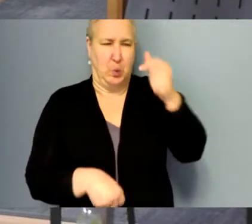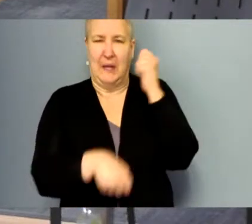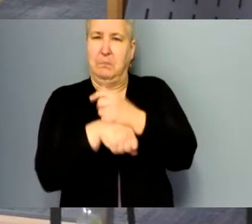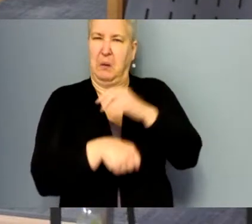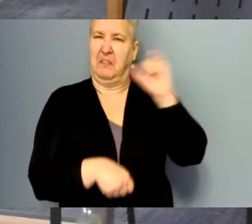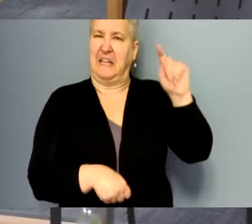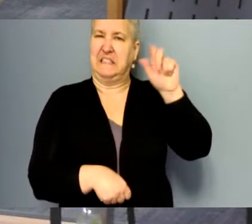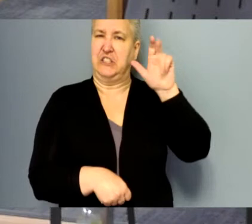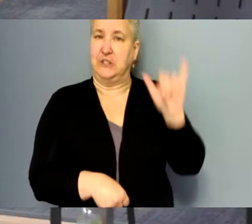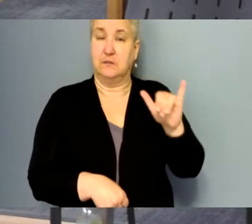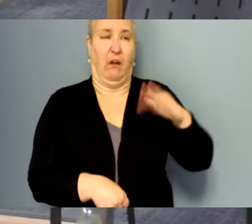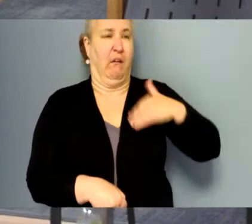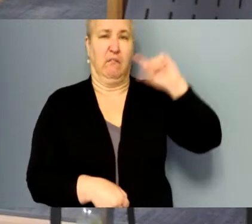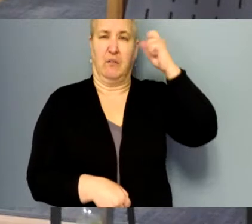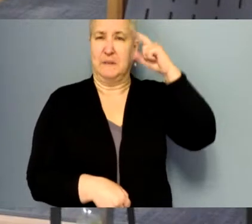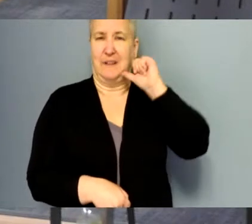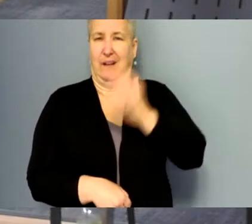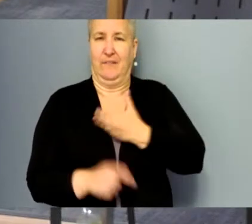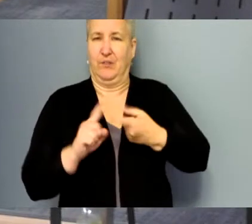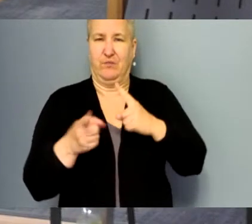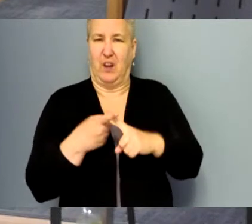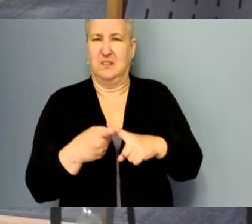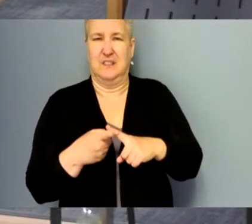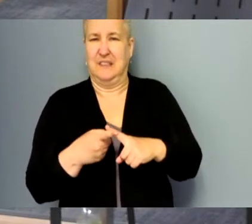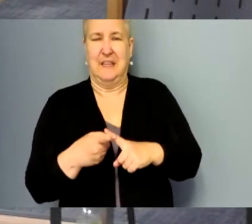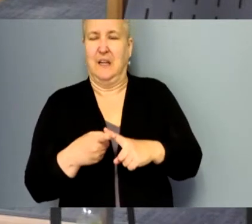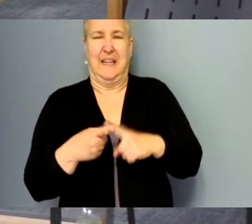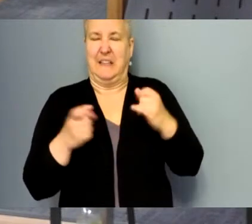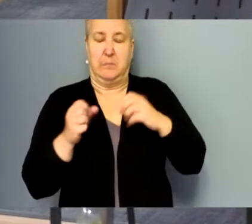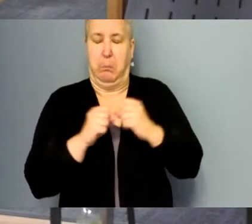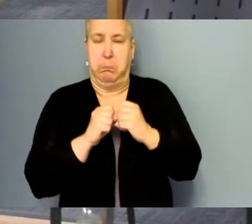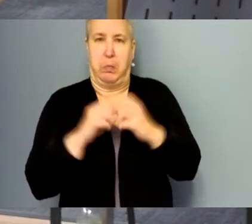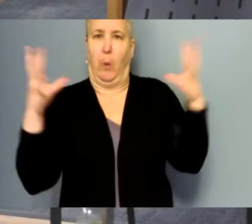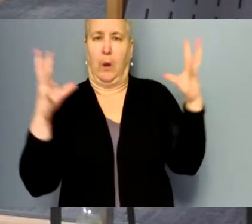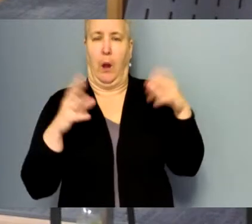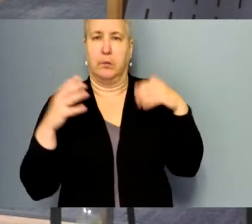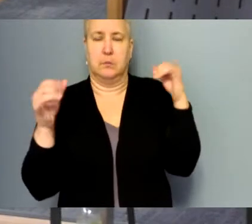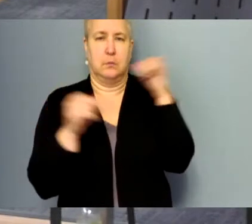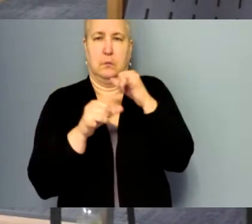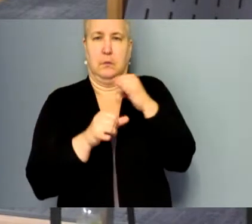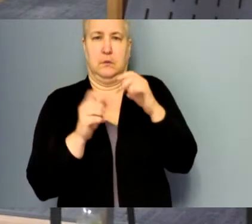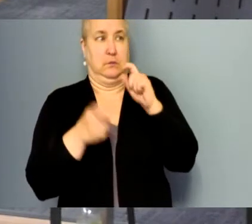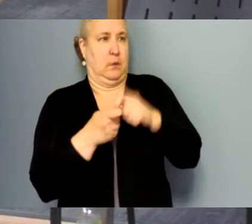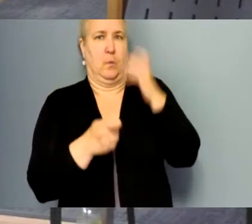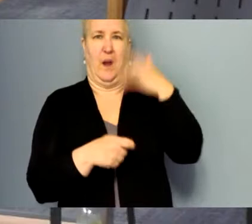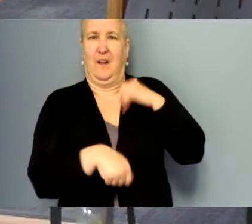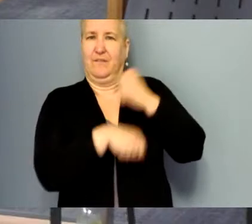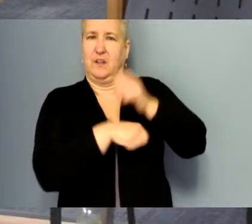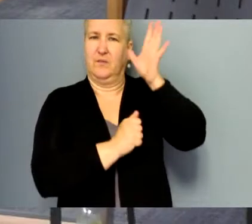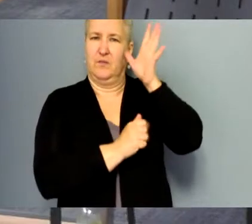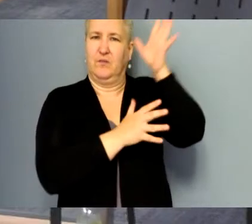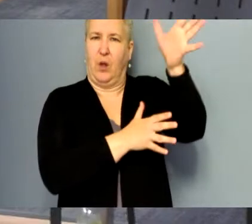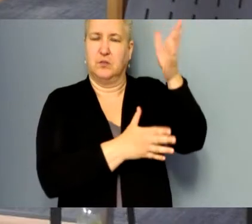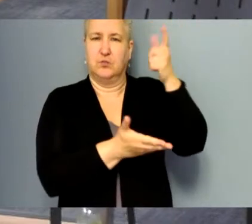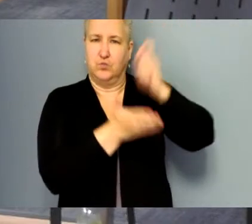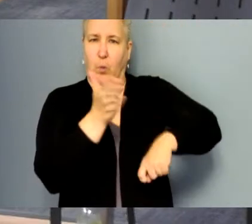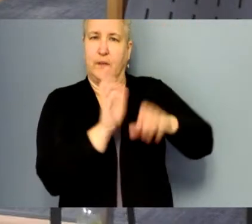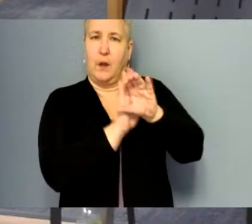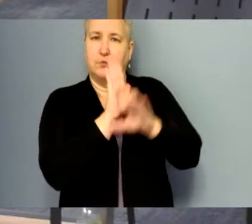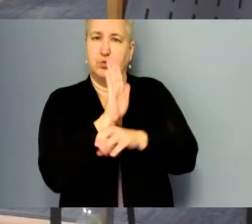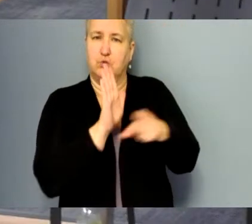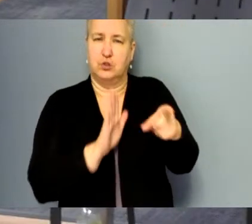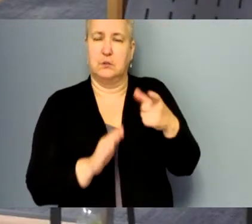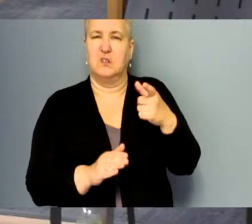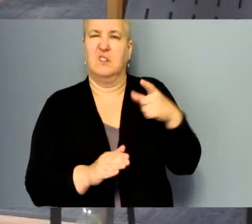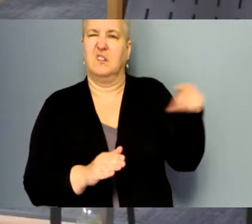Our government is not our friend. It has blown up like a big balloon. Exactly why our founding fathers wrote the Constitution. They